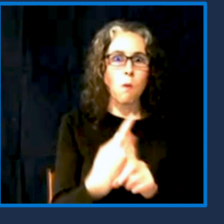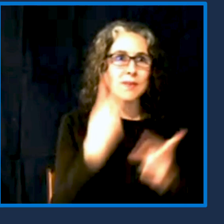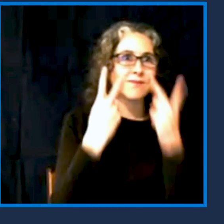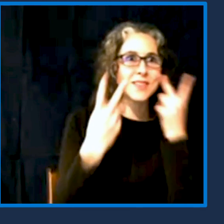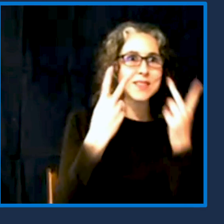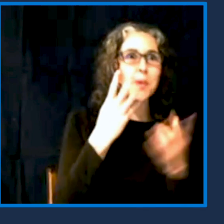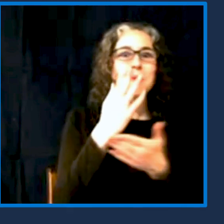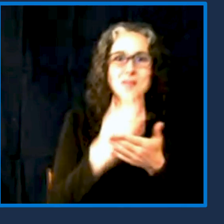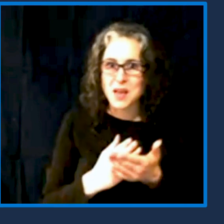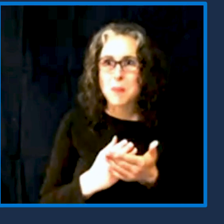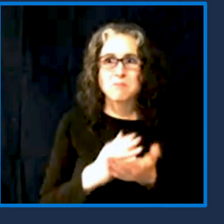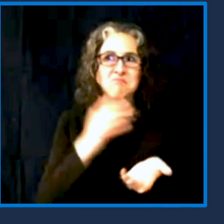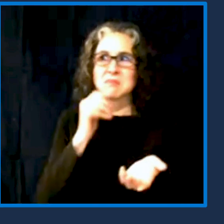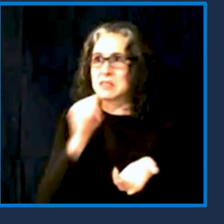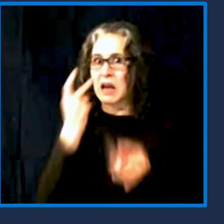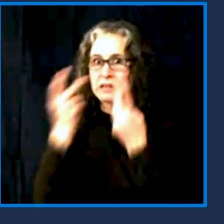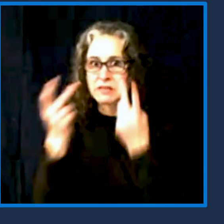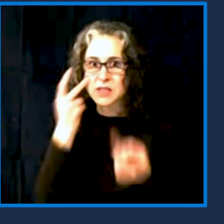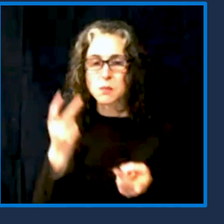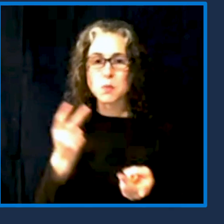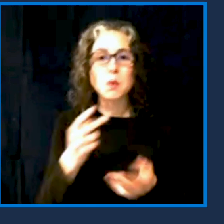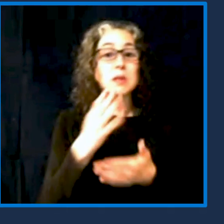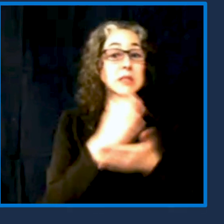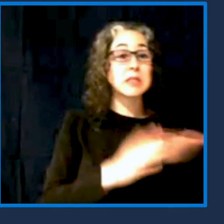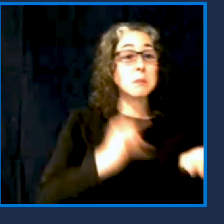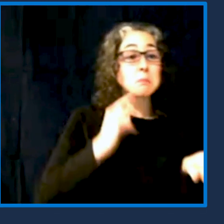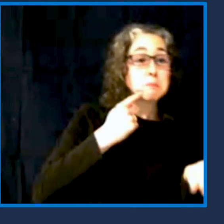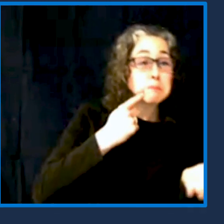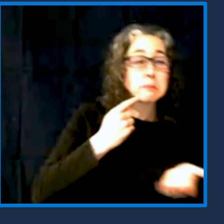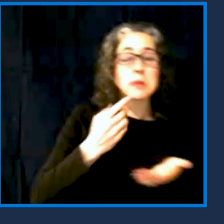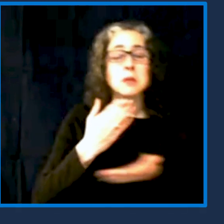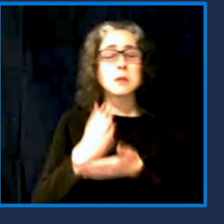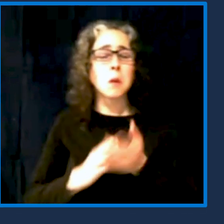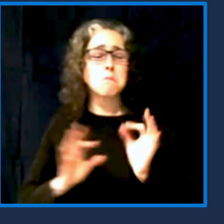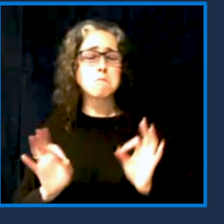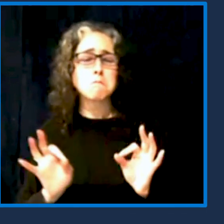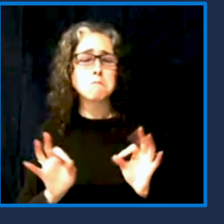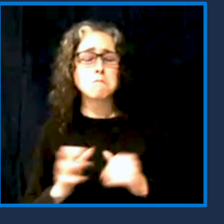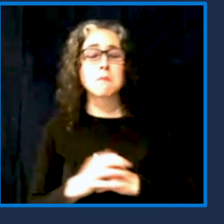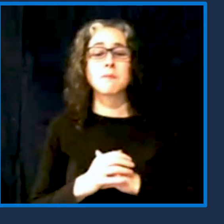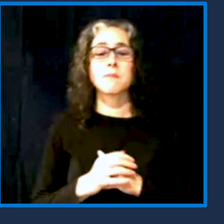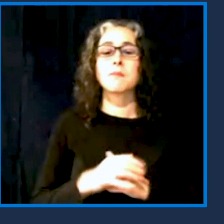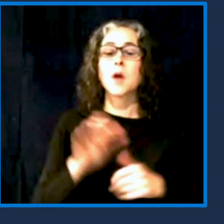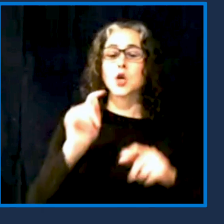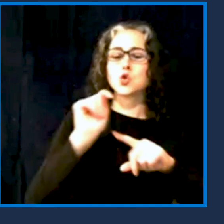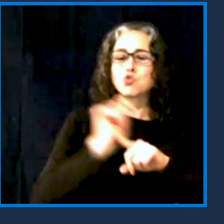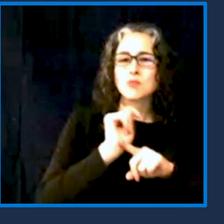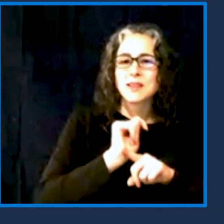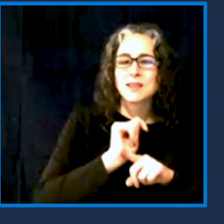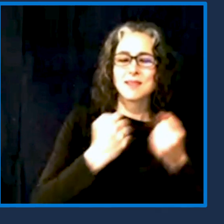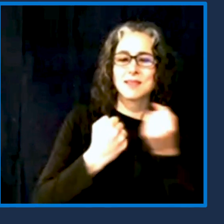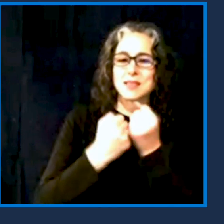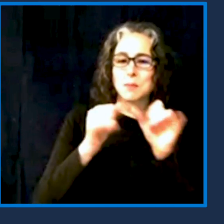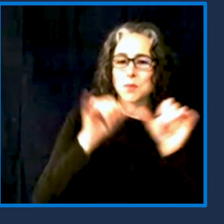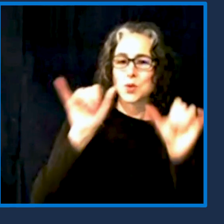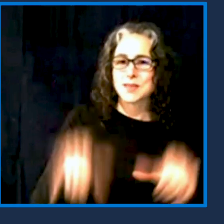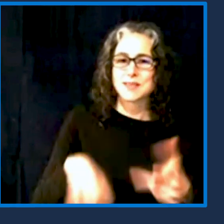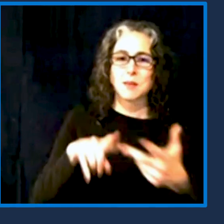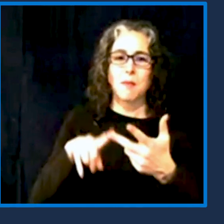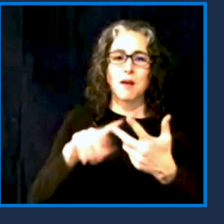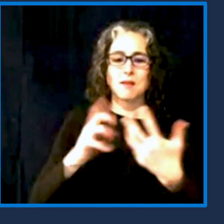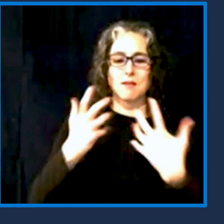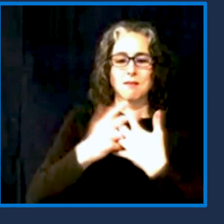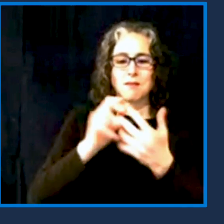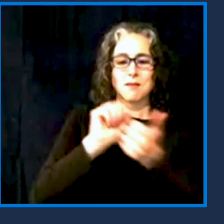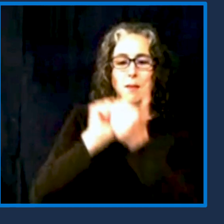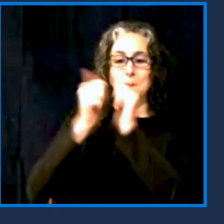I mention this because by focusing on the 3 areas we discussed today, training, support systems, and accommodations,